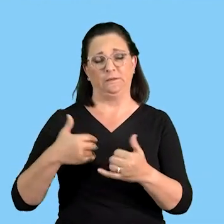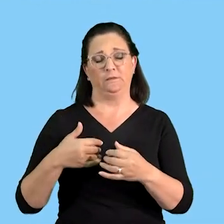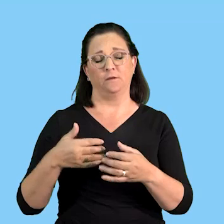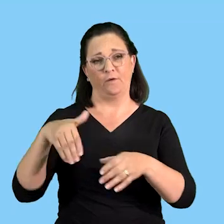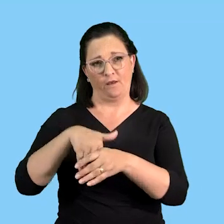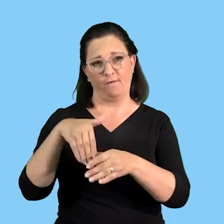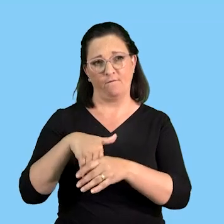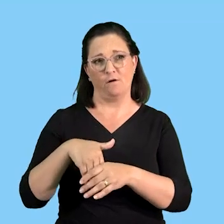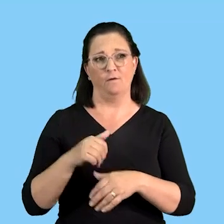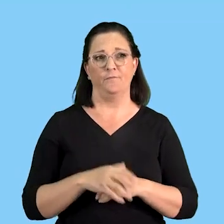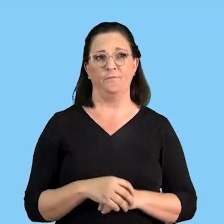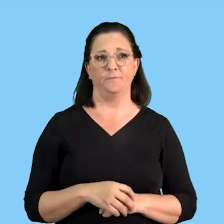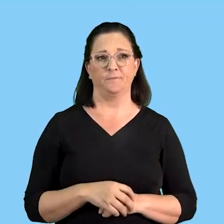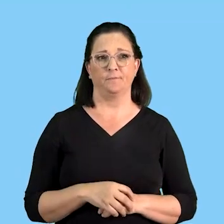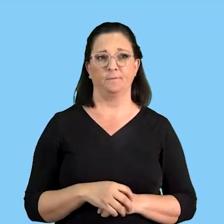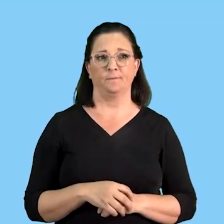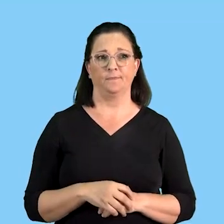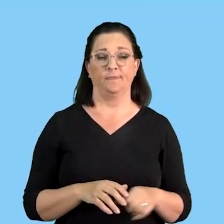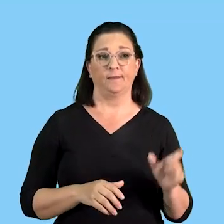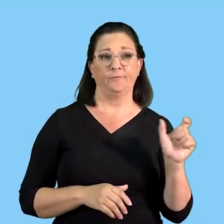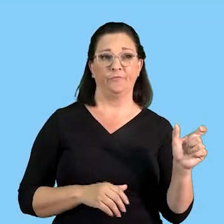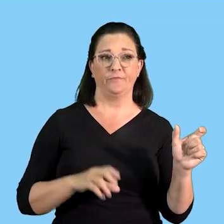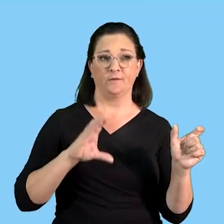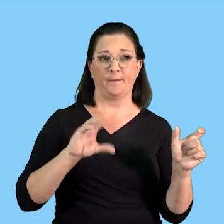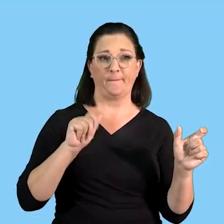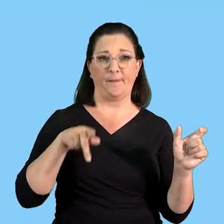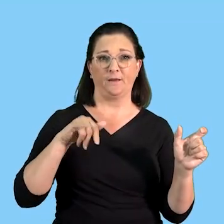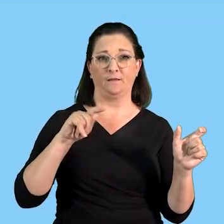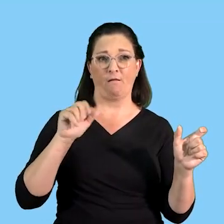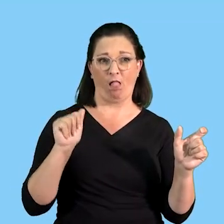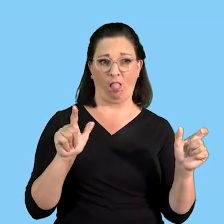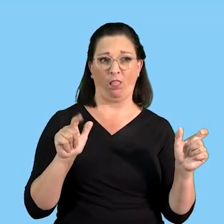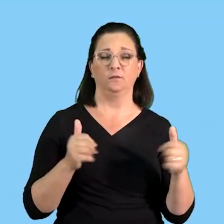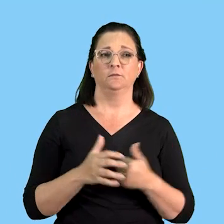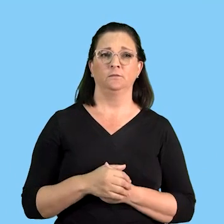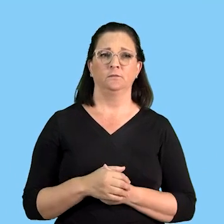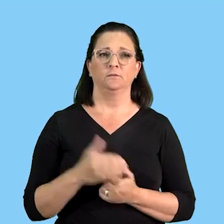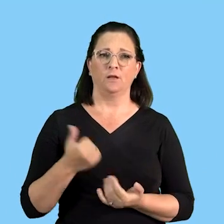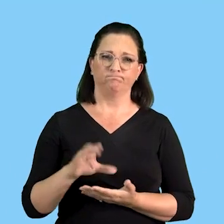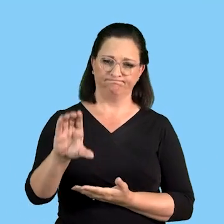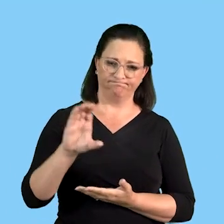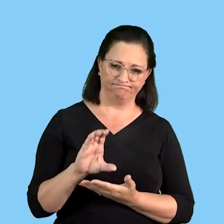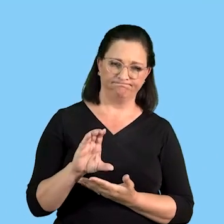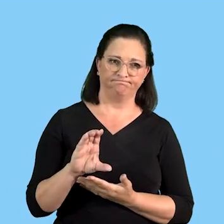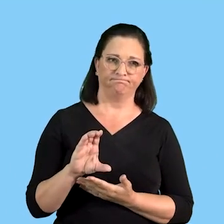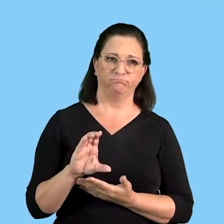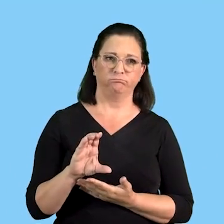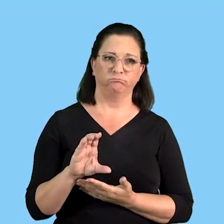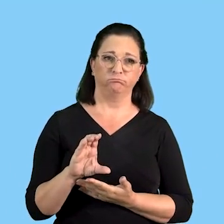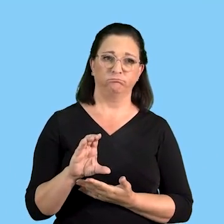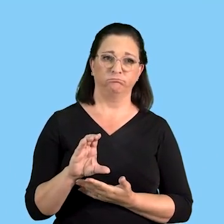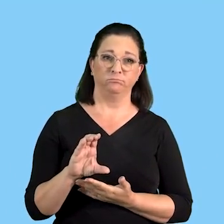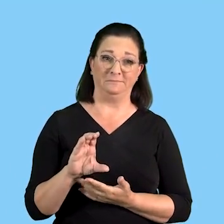can impact on the success of a partnership. But capital, we're talking about the idea that now it refers to the ability